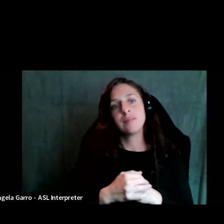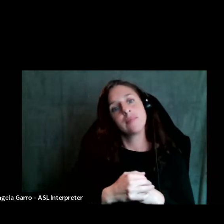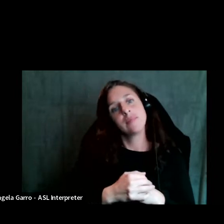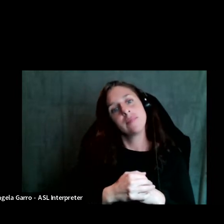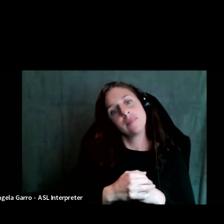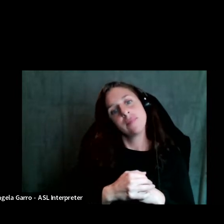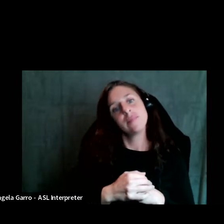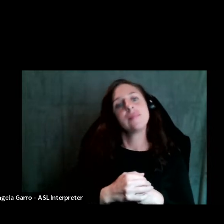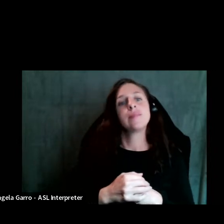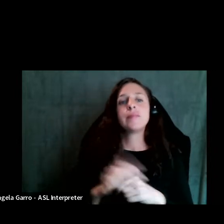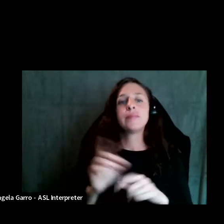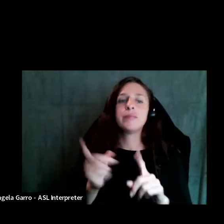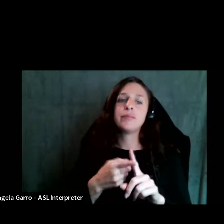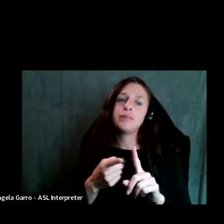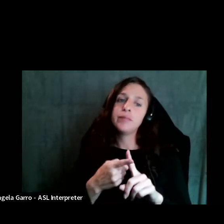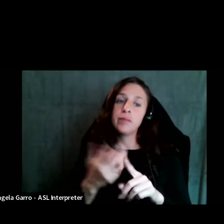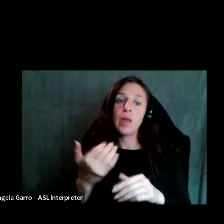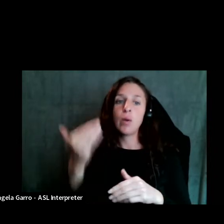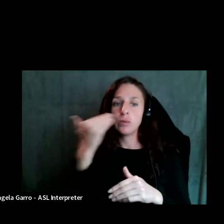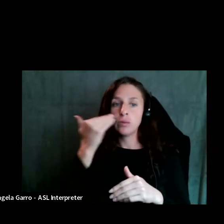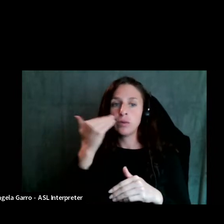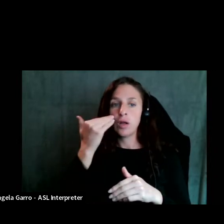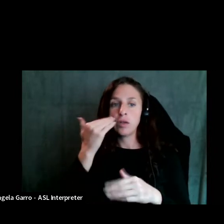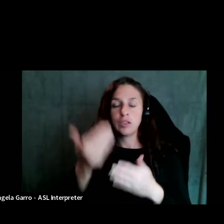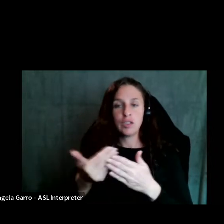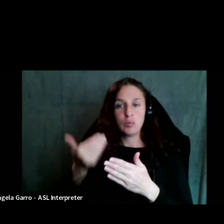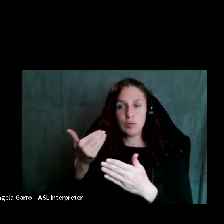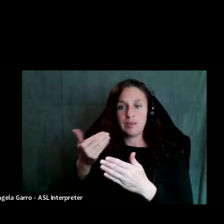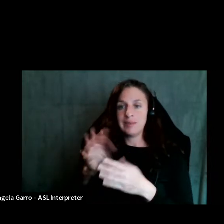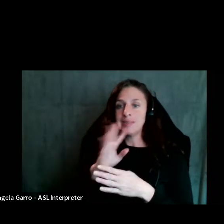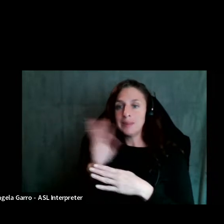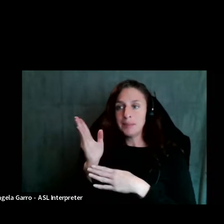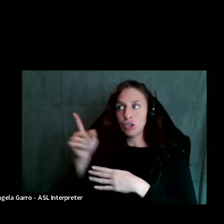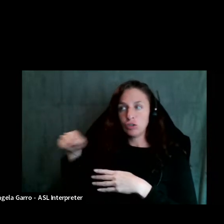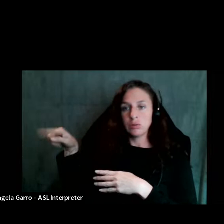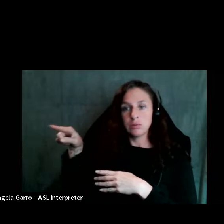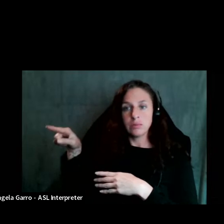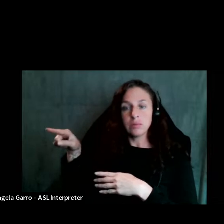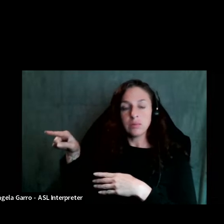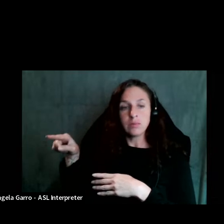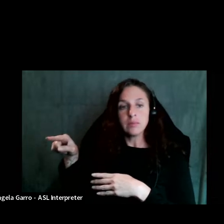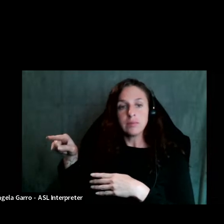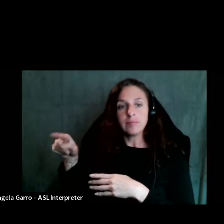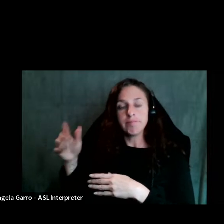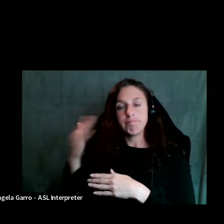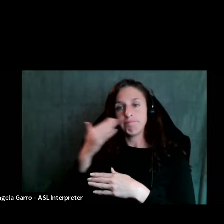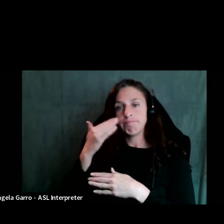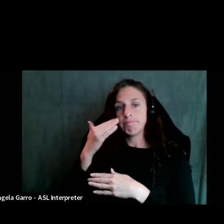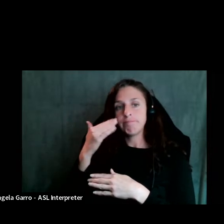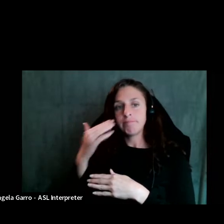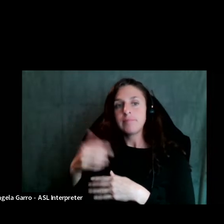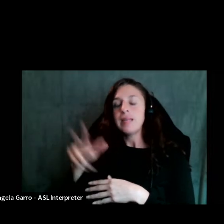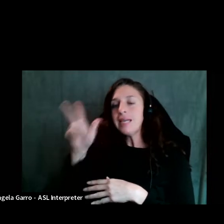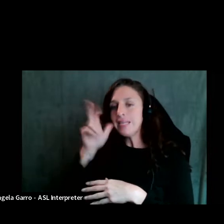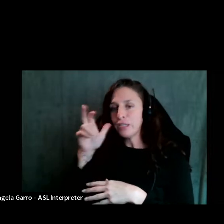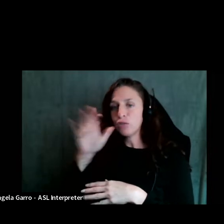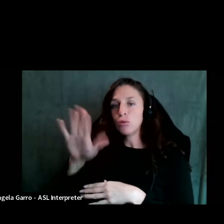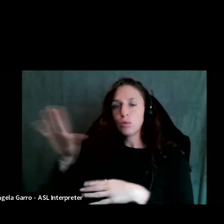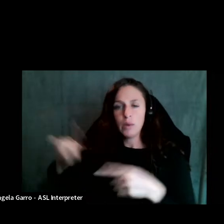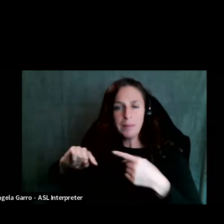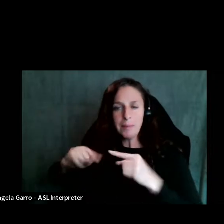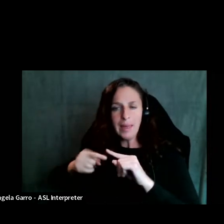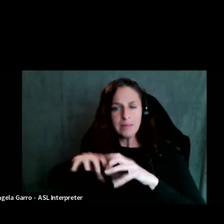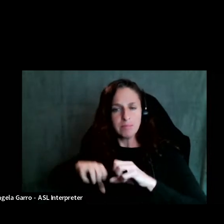First of all, I want to acknowledge the previous speakers, and I hear the pain